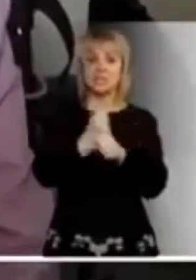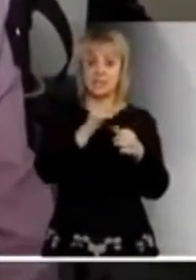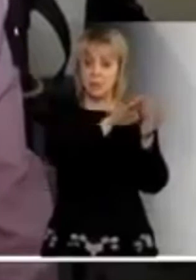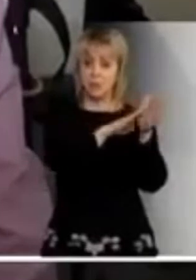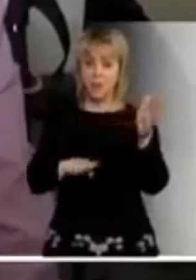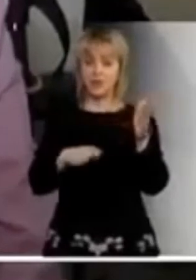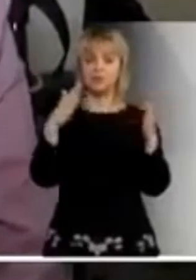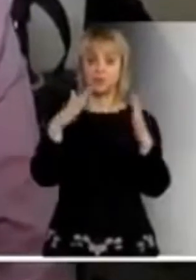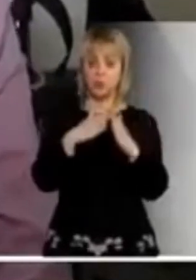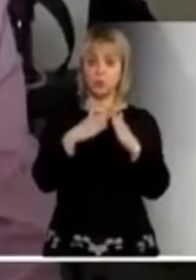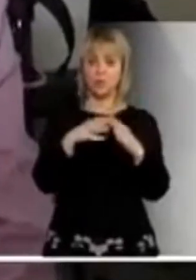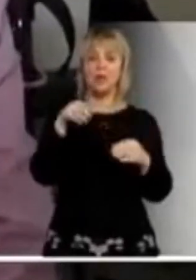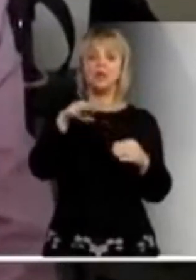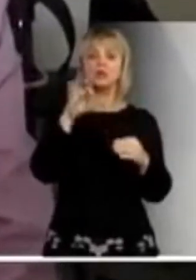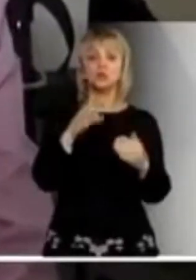ramp,